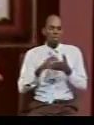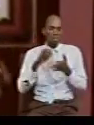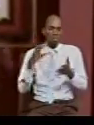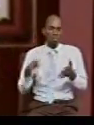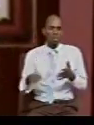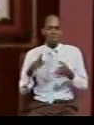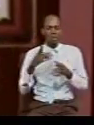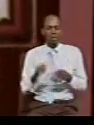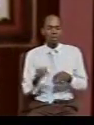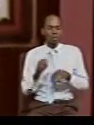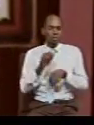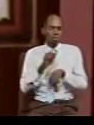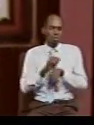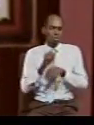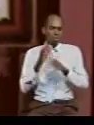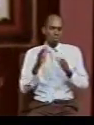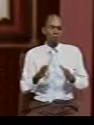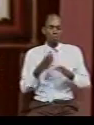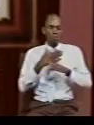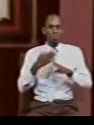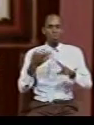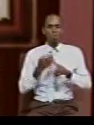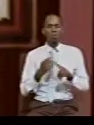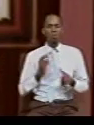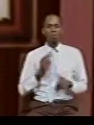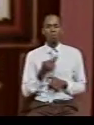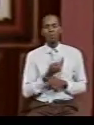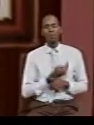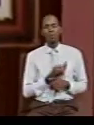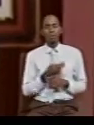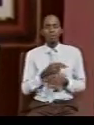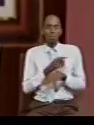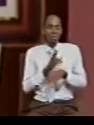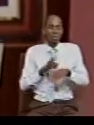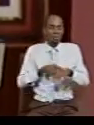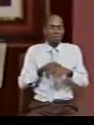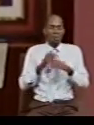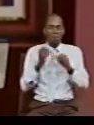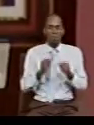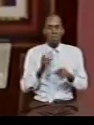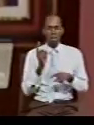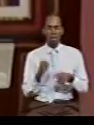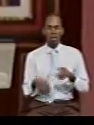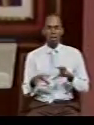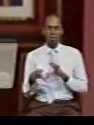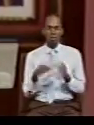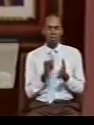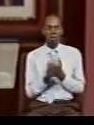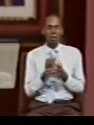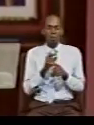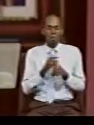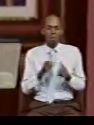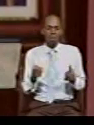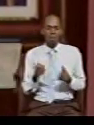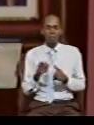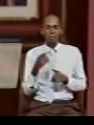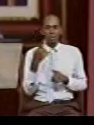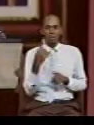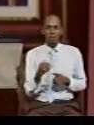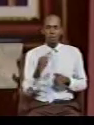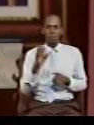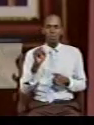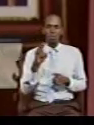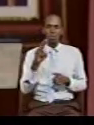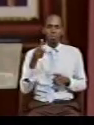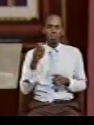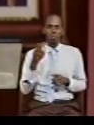us? Natural power could not do that. But super came in. The stone was